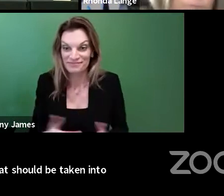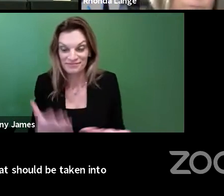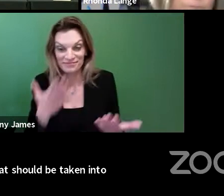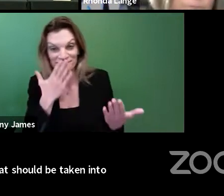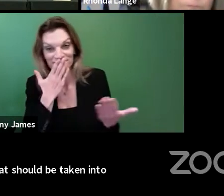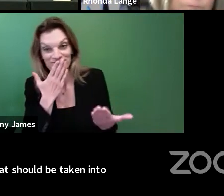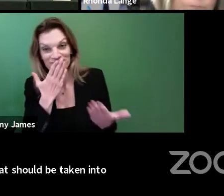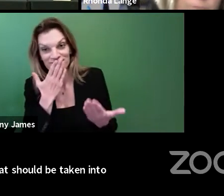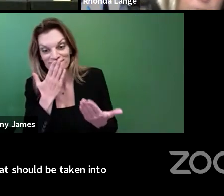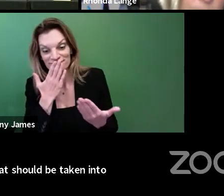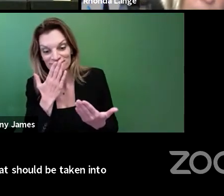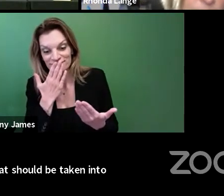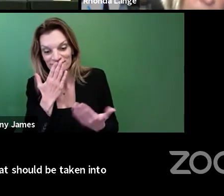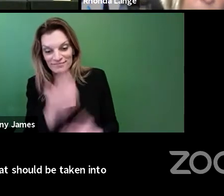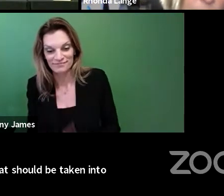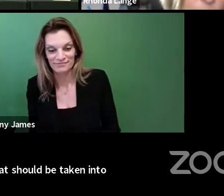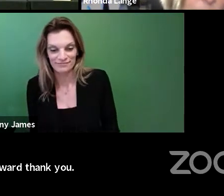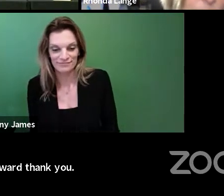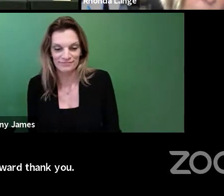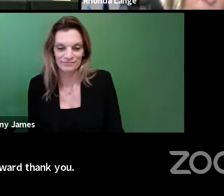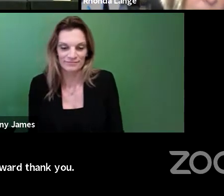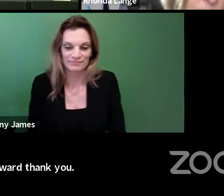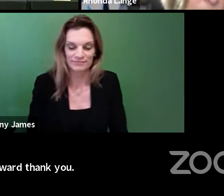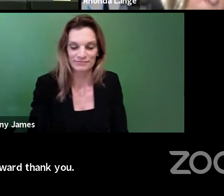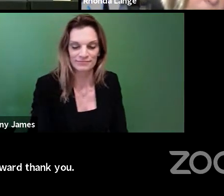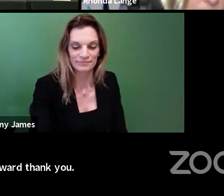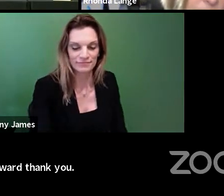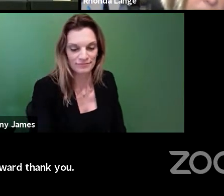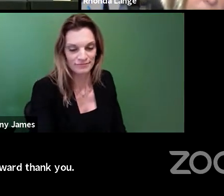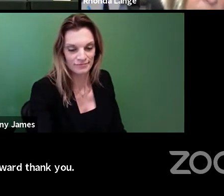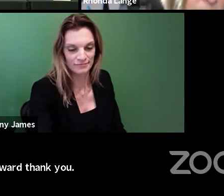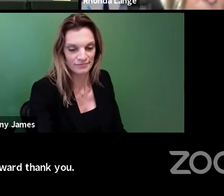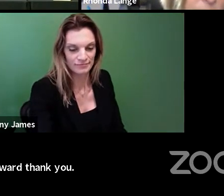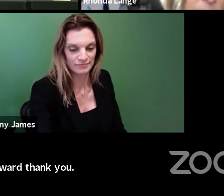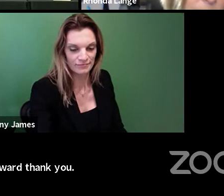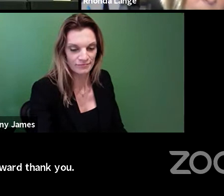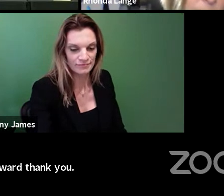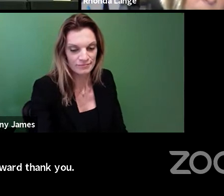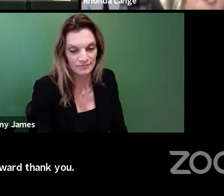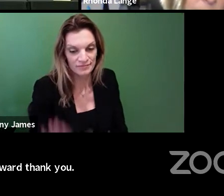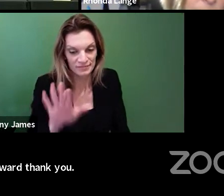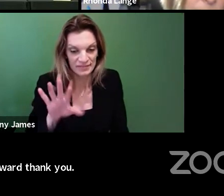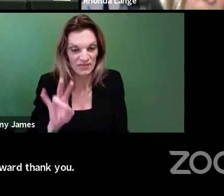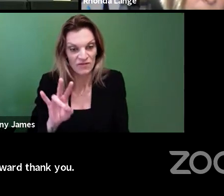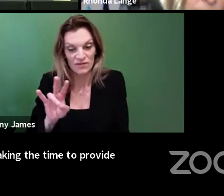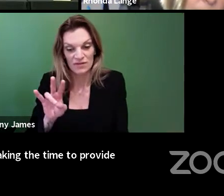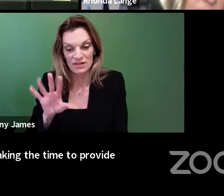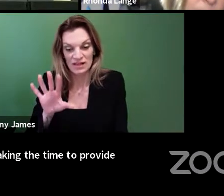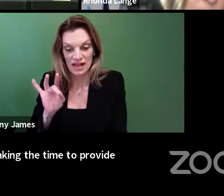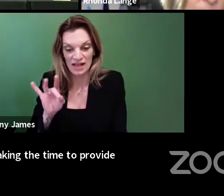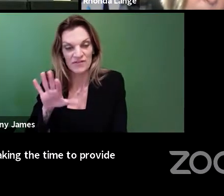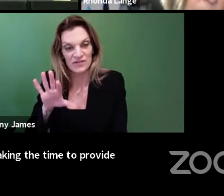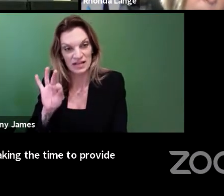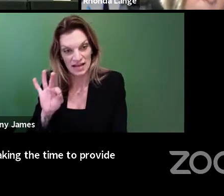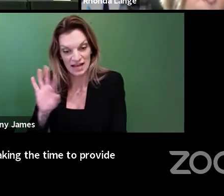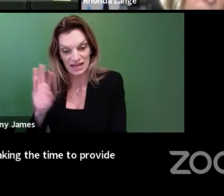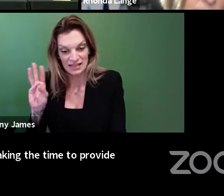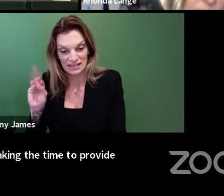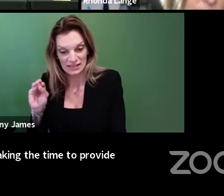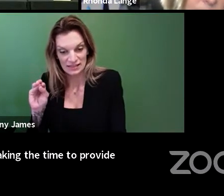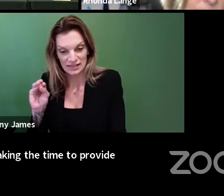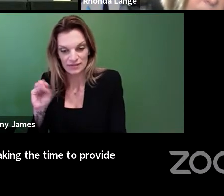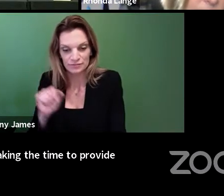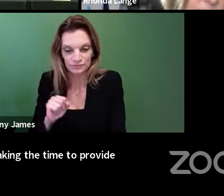for taking the time to provide your commentary to the commission. 57, 58, 59, and 60.